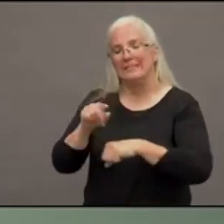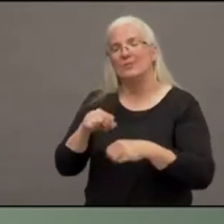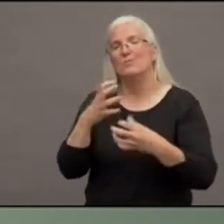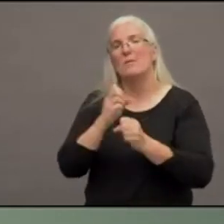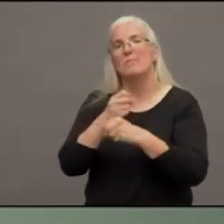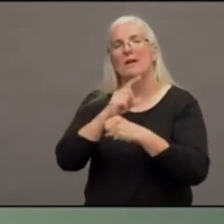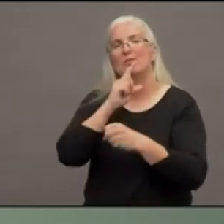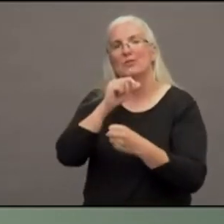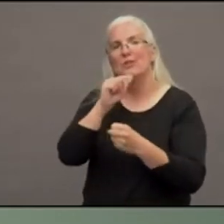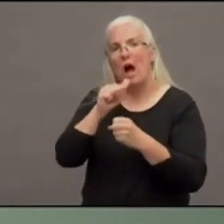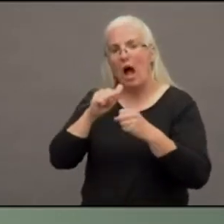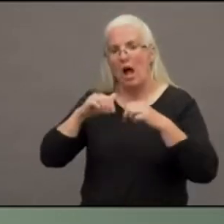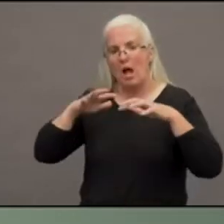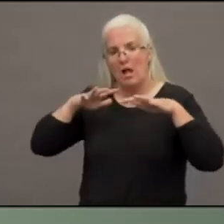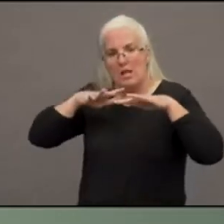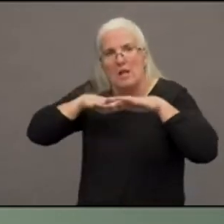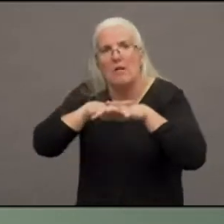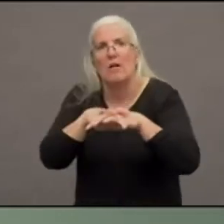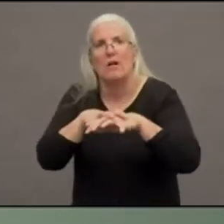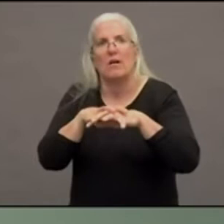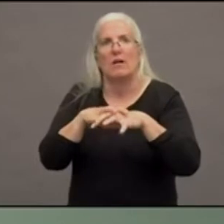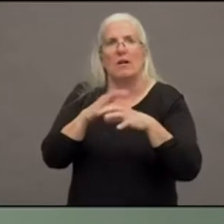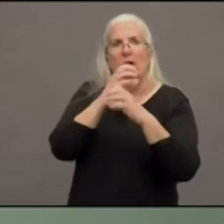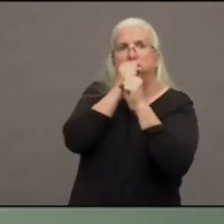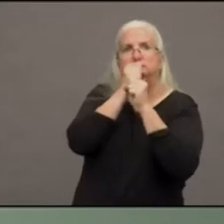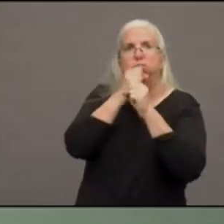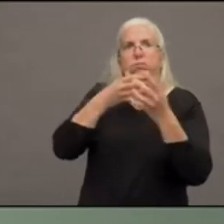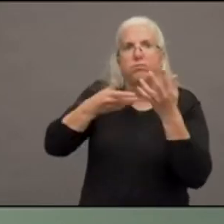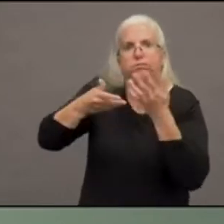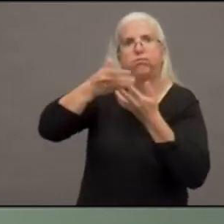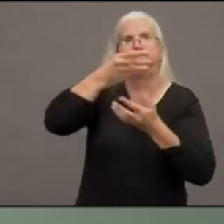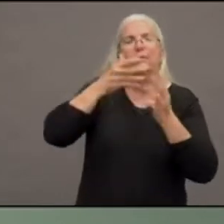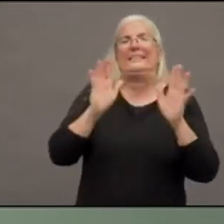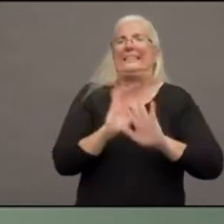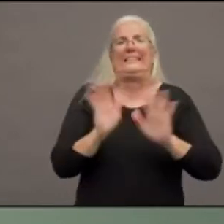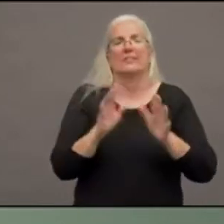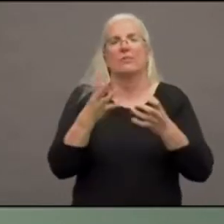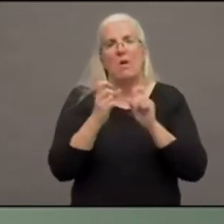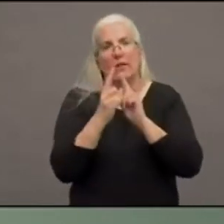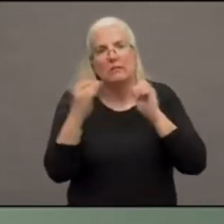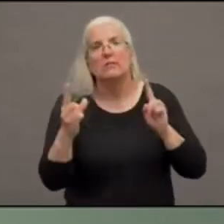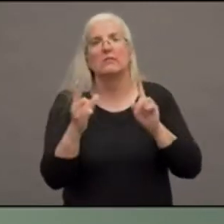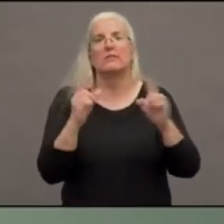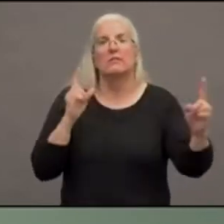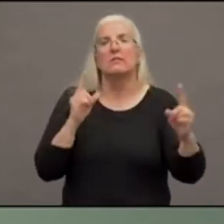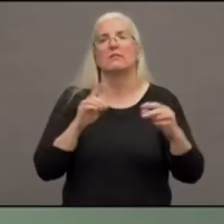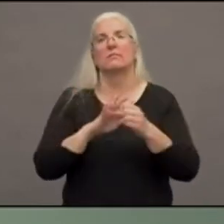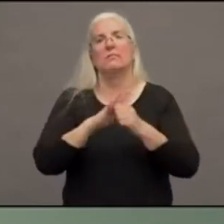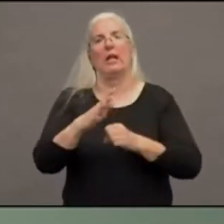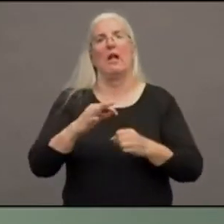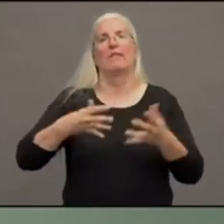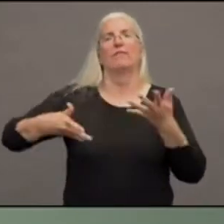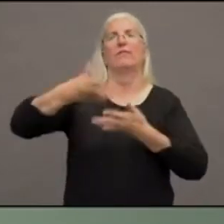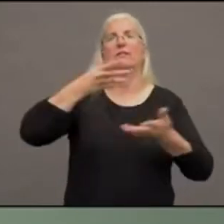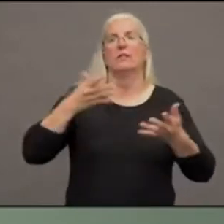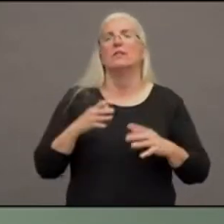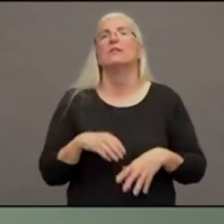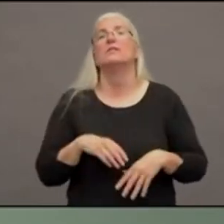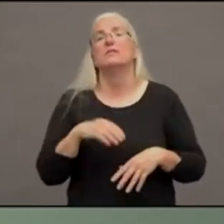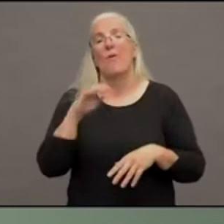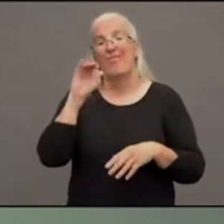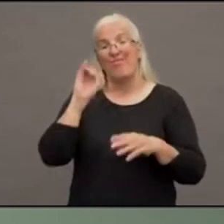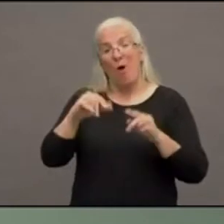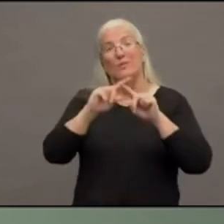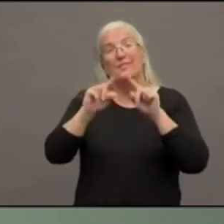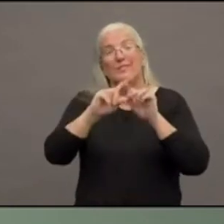people in confined locations. So those general principles are incorporated into that protocol.